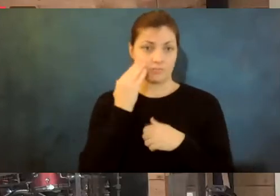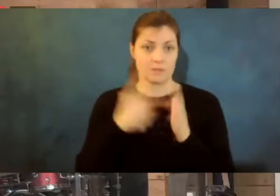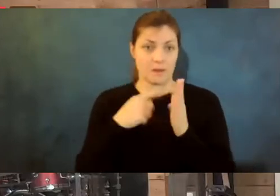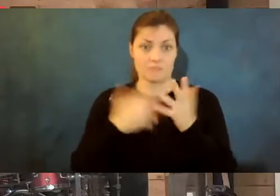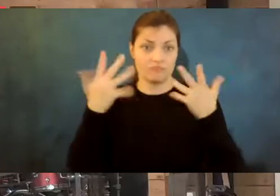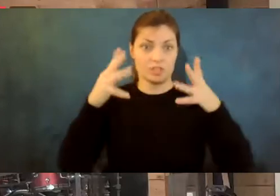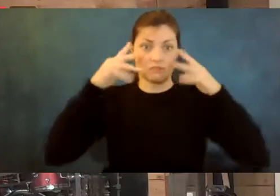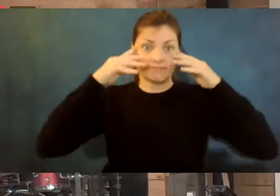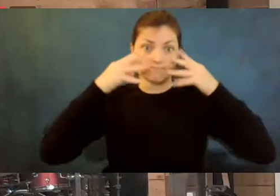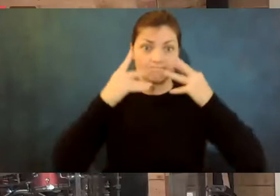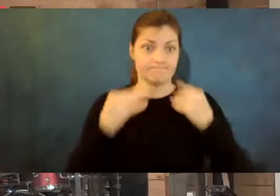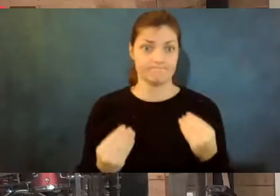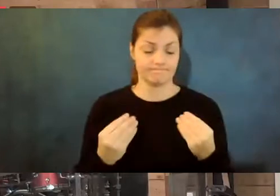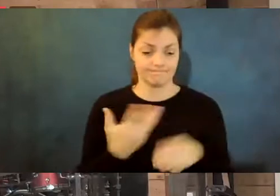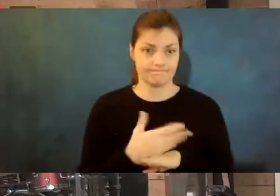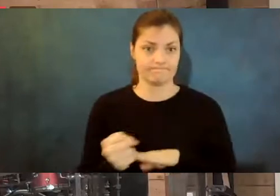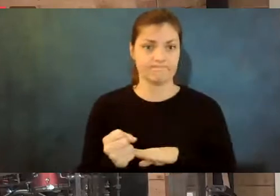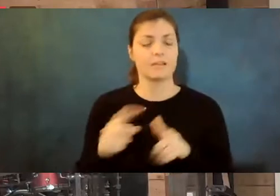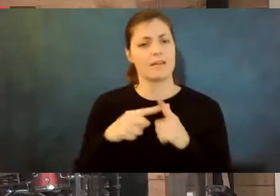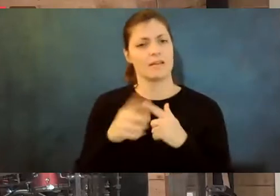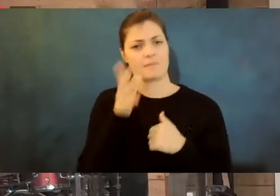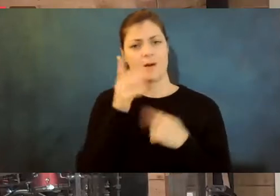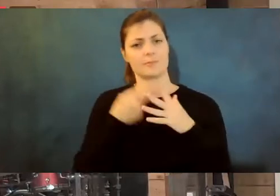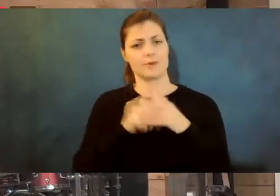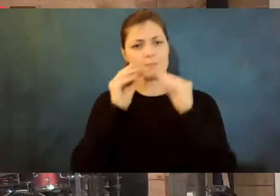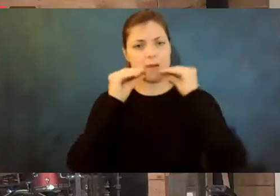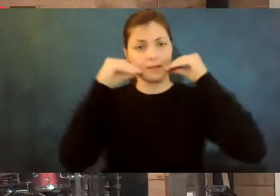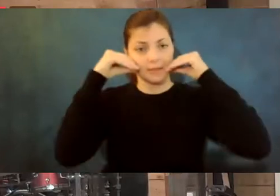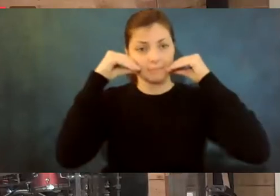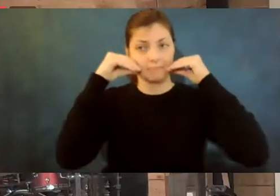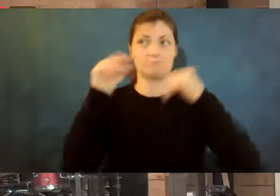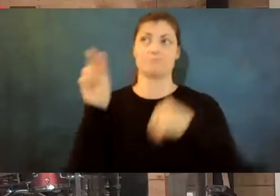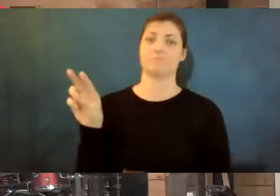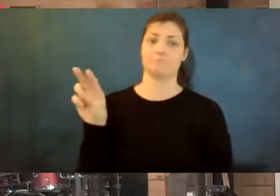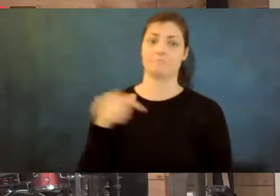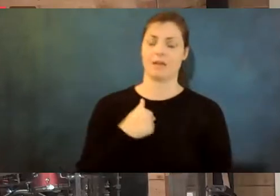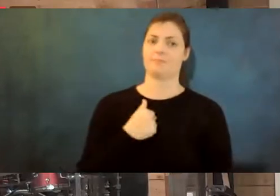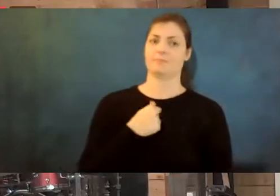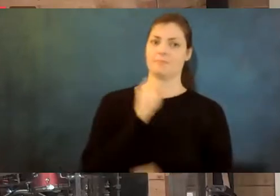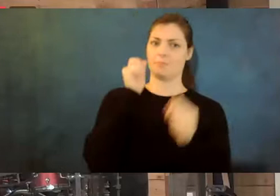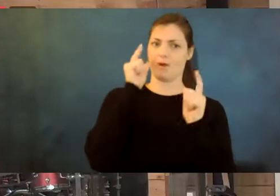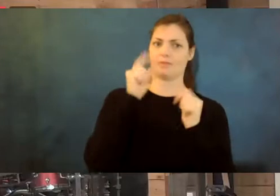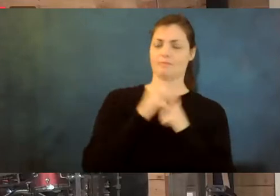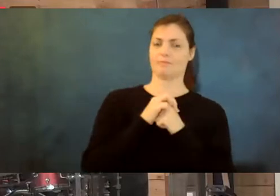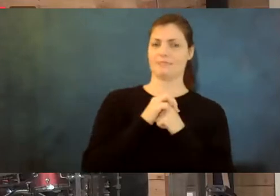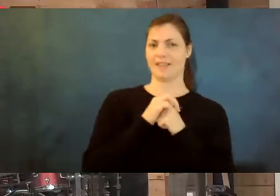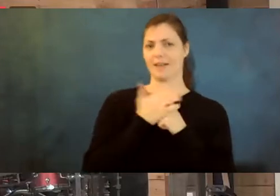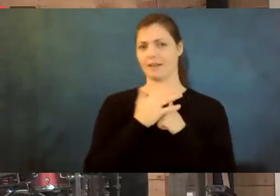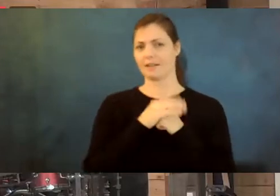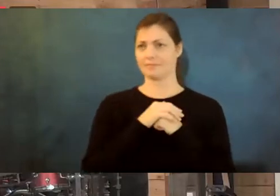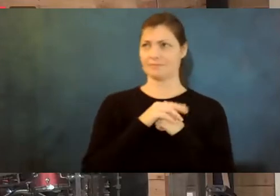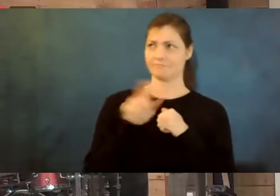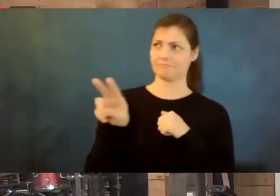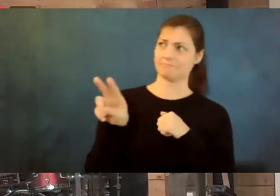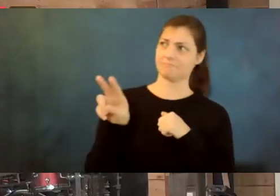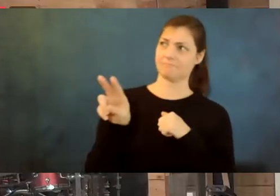all out. You have no more tears left. But she started smiling. And I was kind of taken back by it. And I kind of just was staring